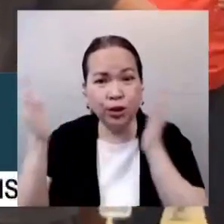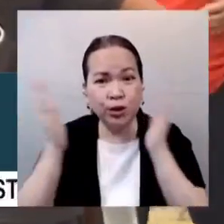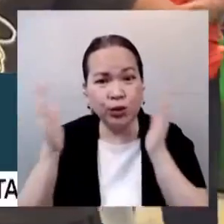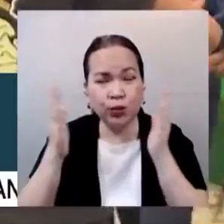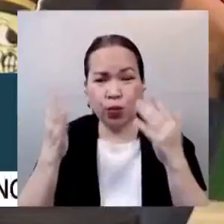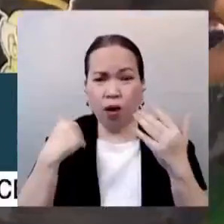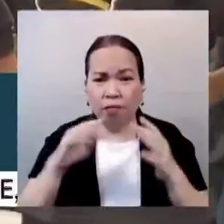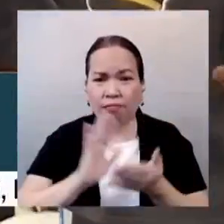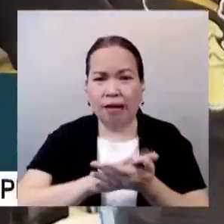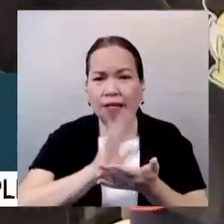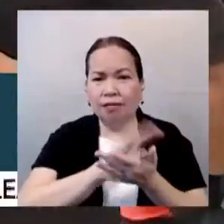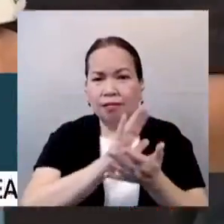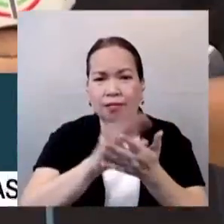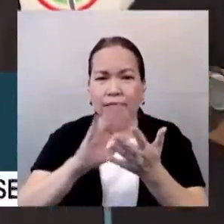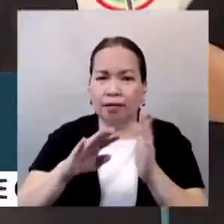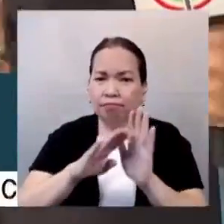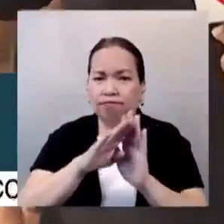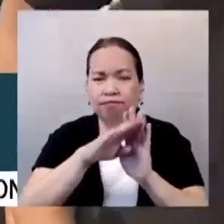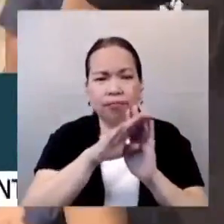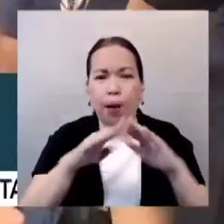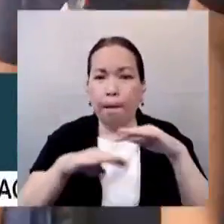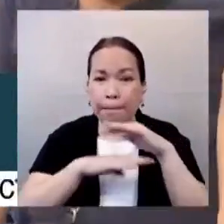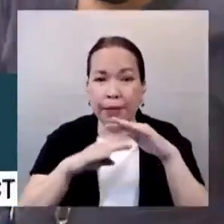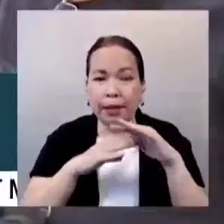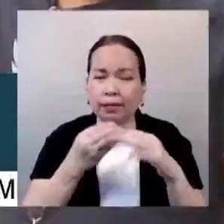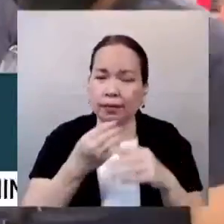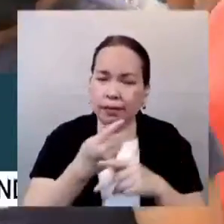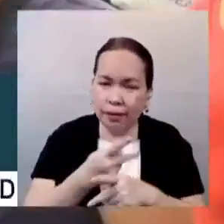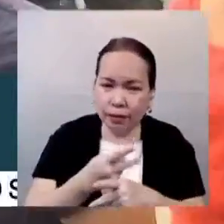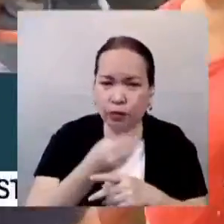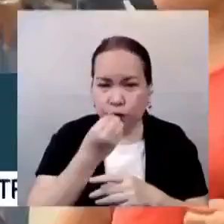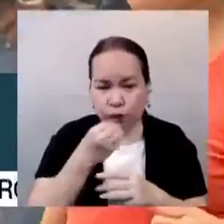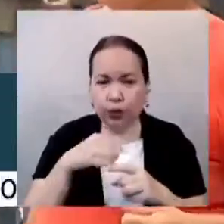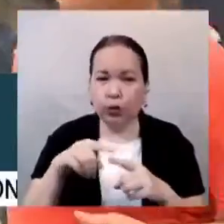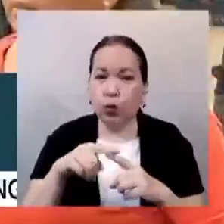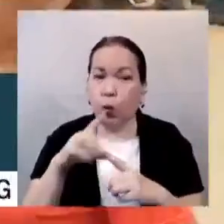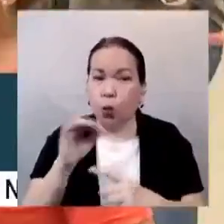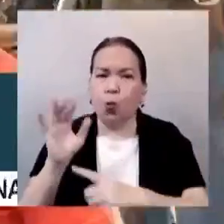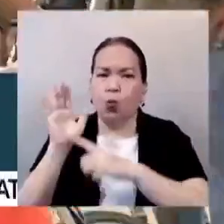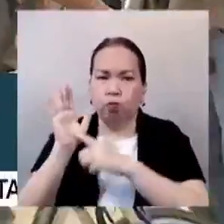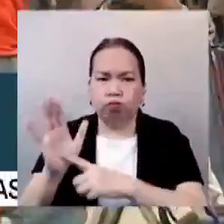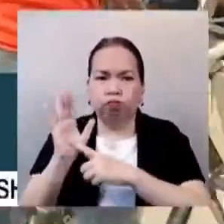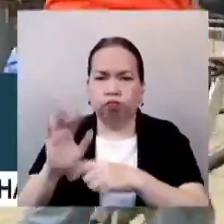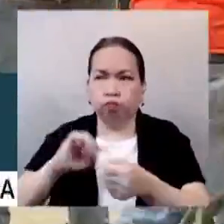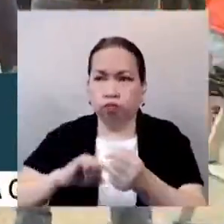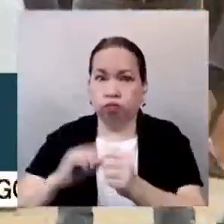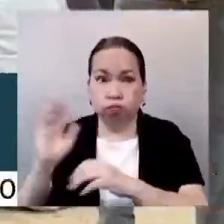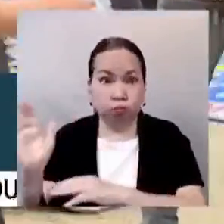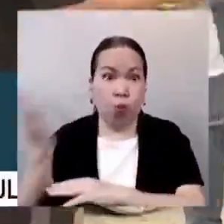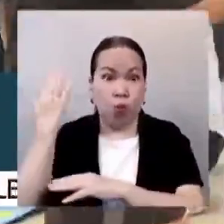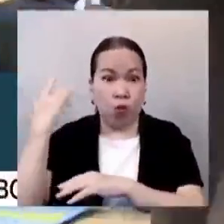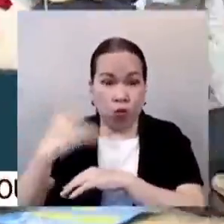prices of basic commodities. These protesters started their day early.